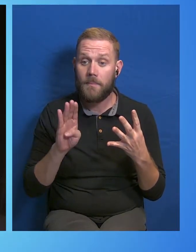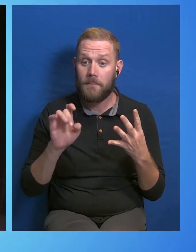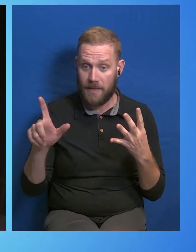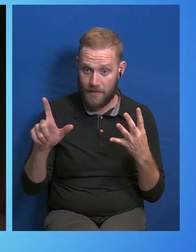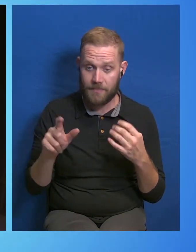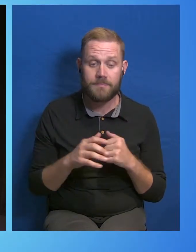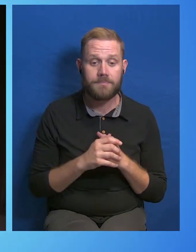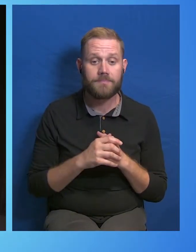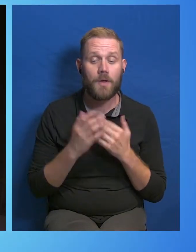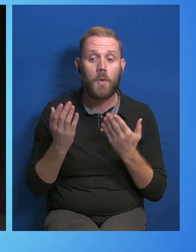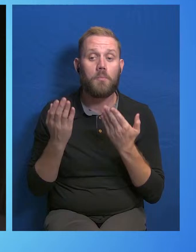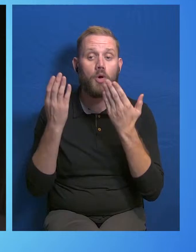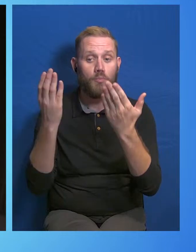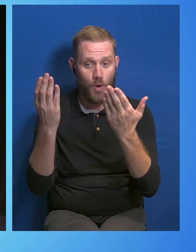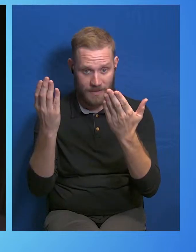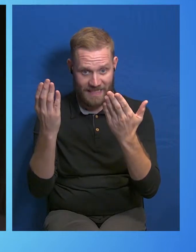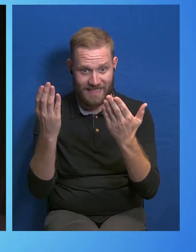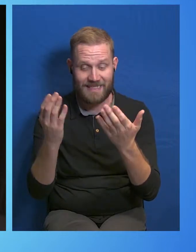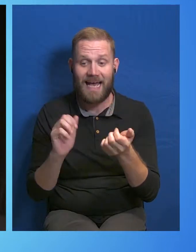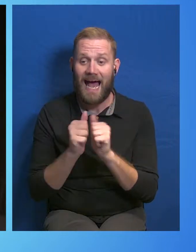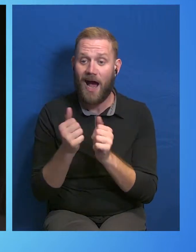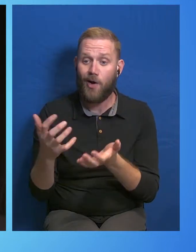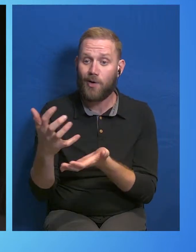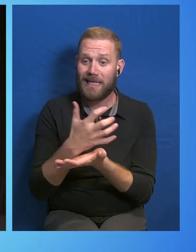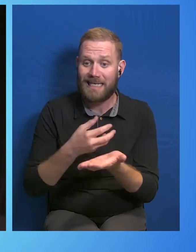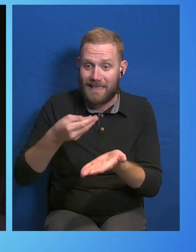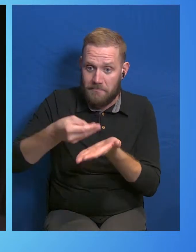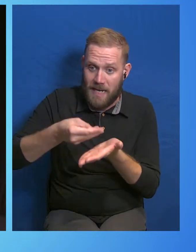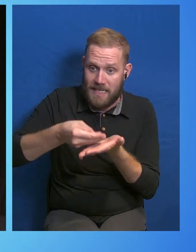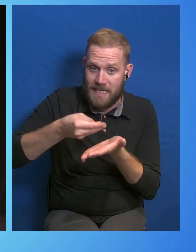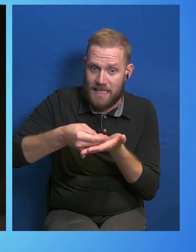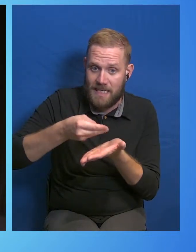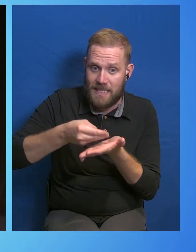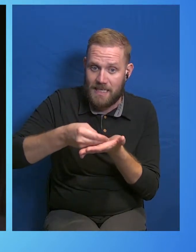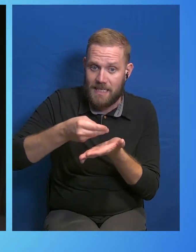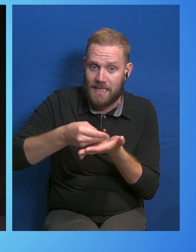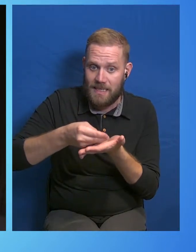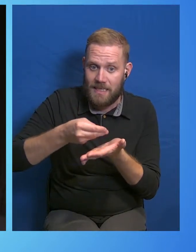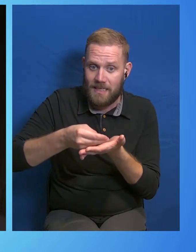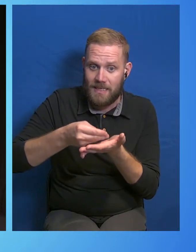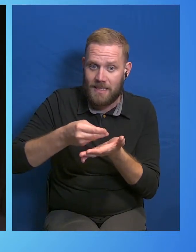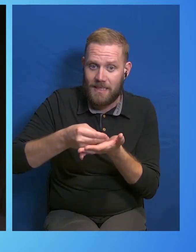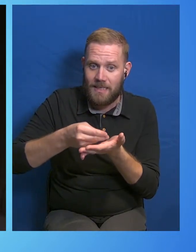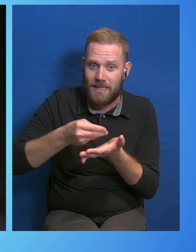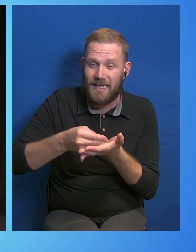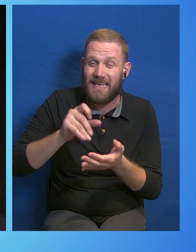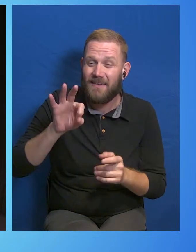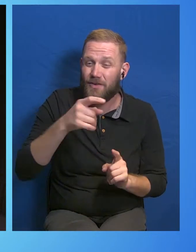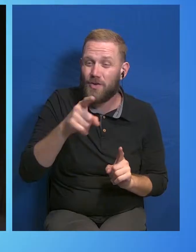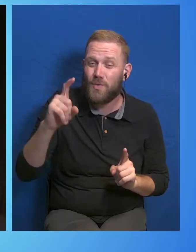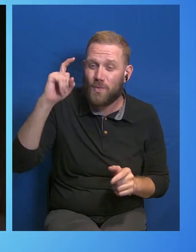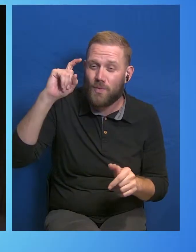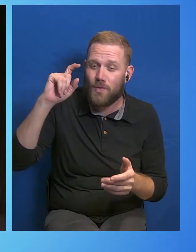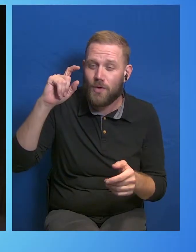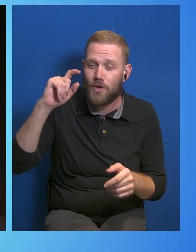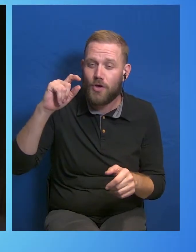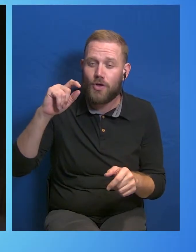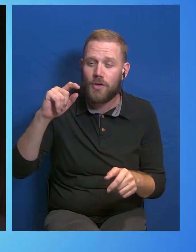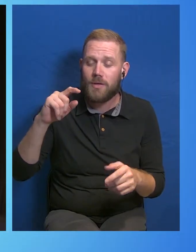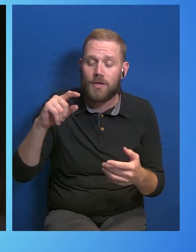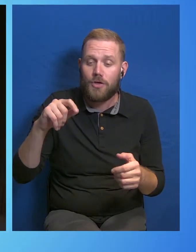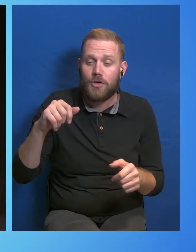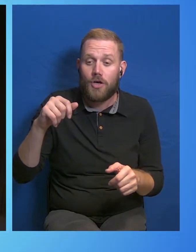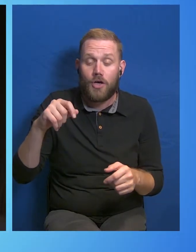proposes a way of bringing in revenue. If you notice, sometimes